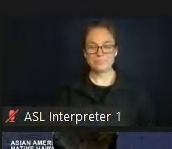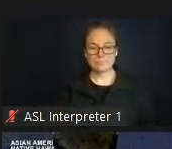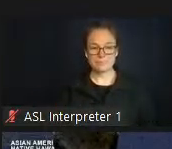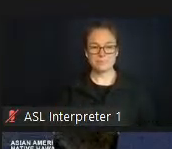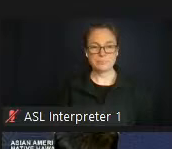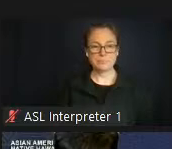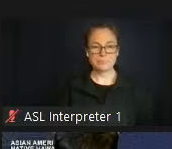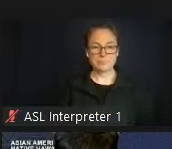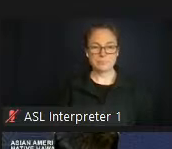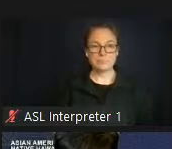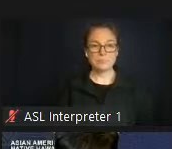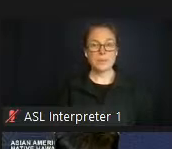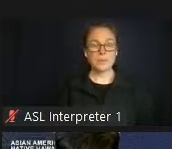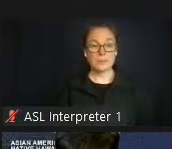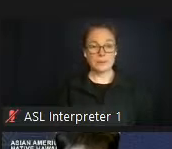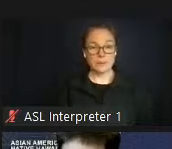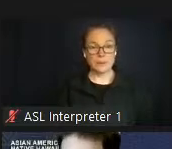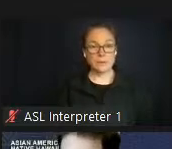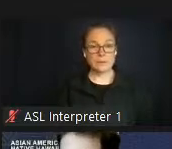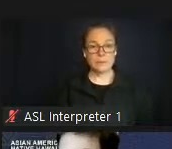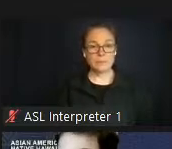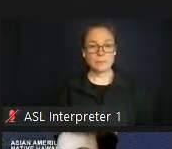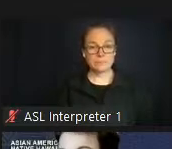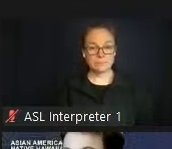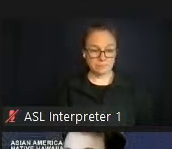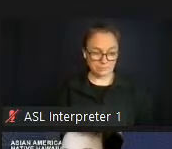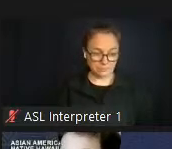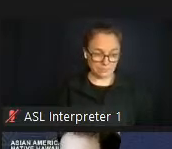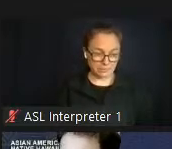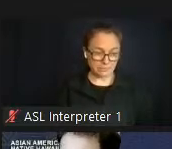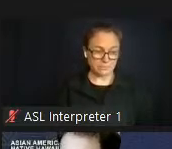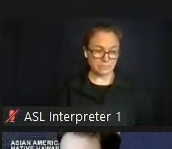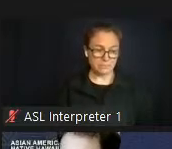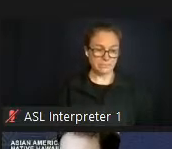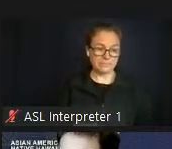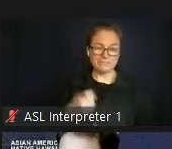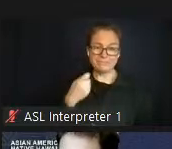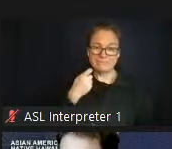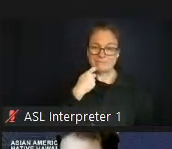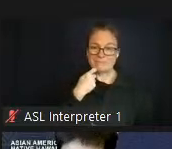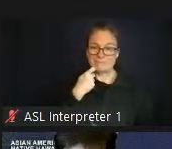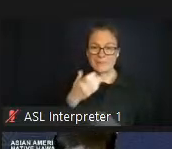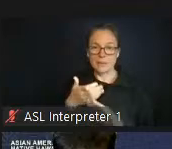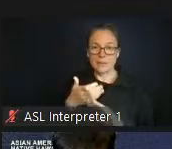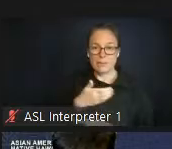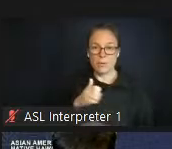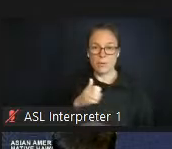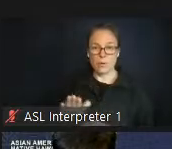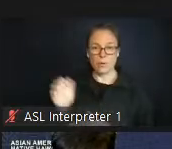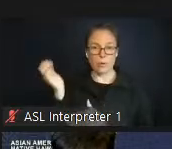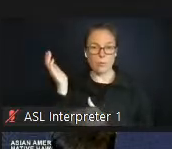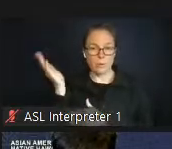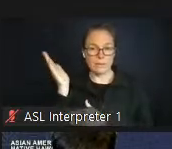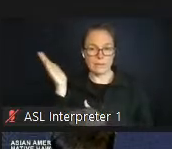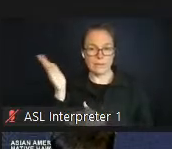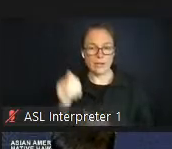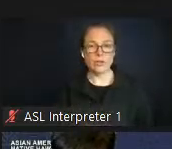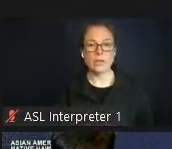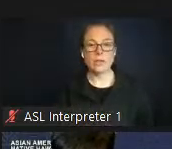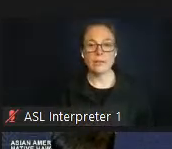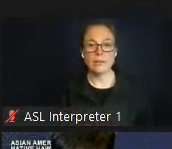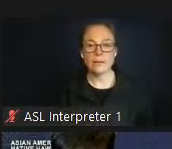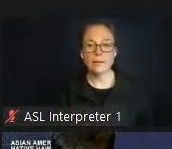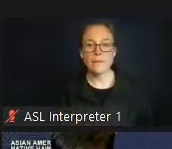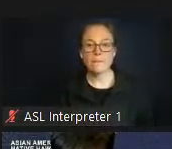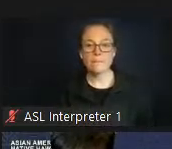So back before Rachel's presentation, I neglected to ask the committee if you would like to